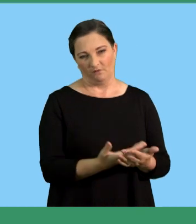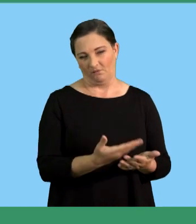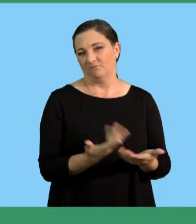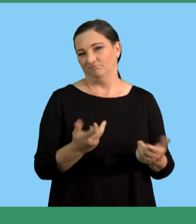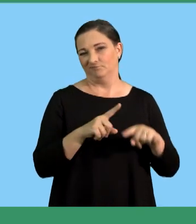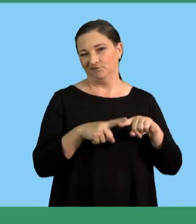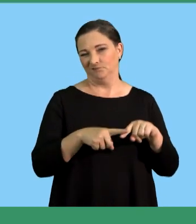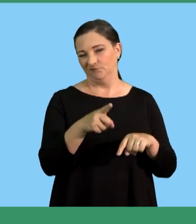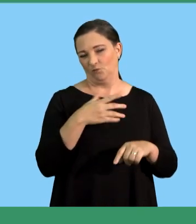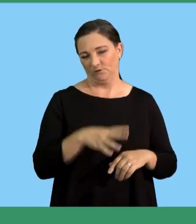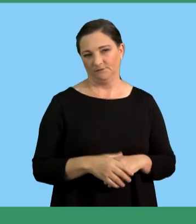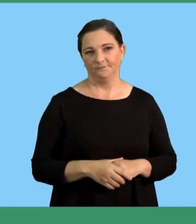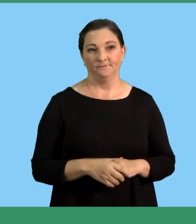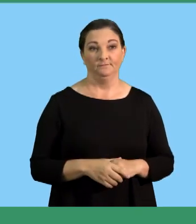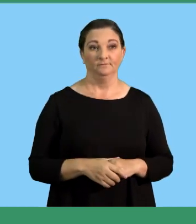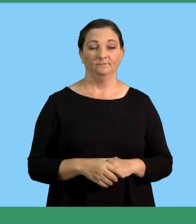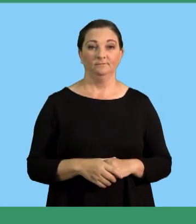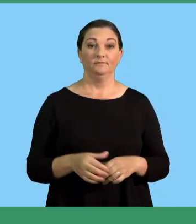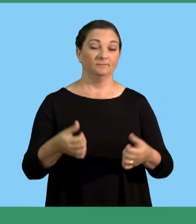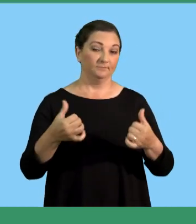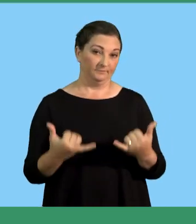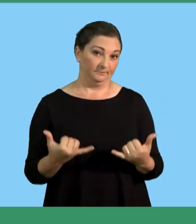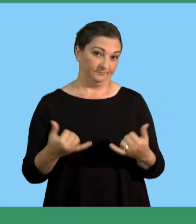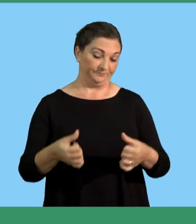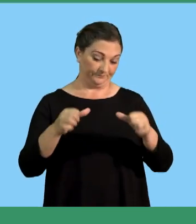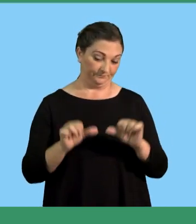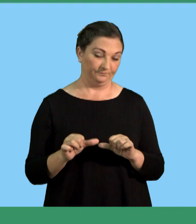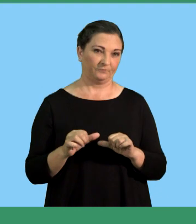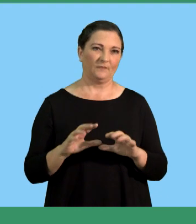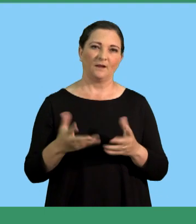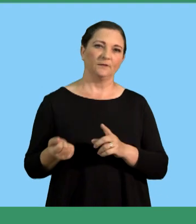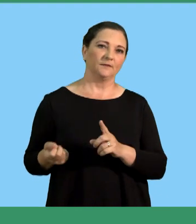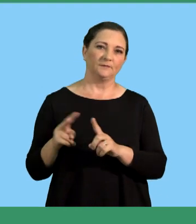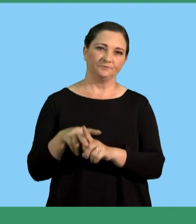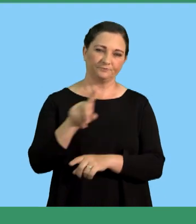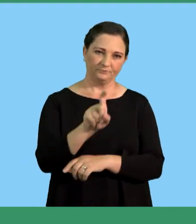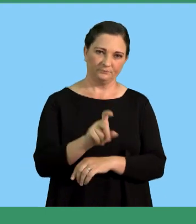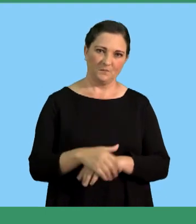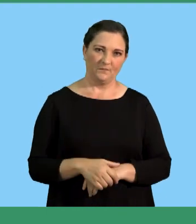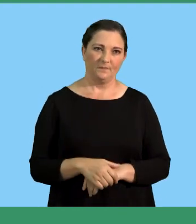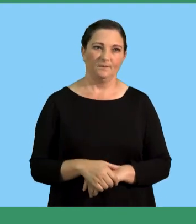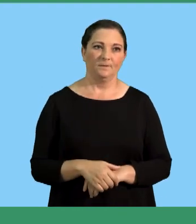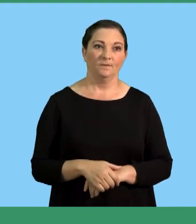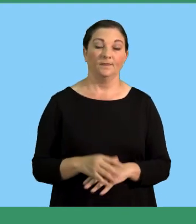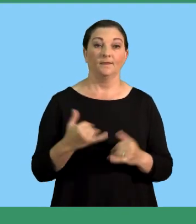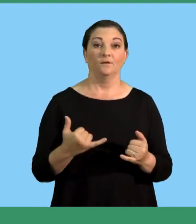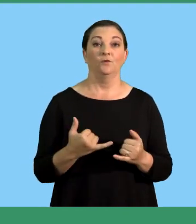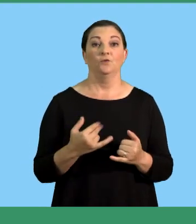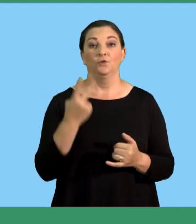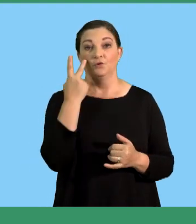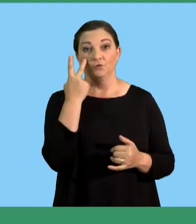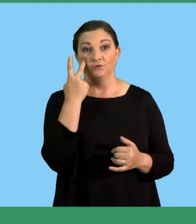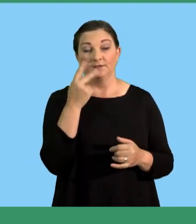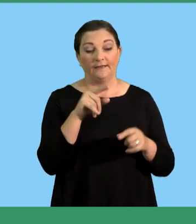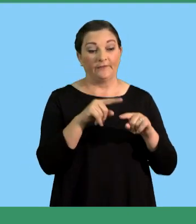Then we have now another application question which requires us now to identify the types